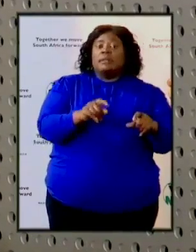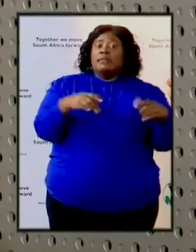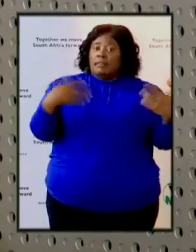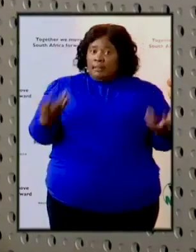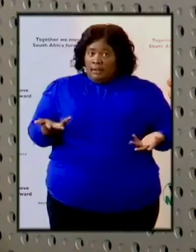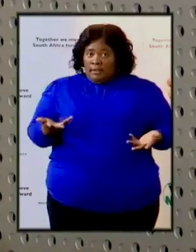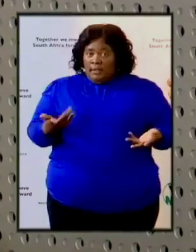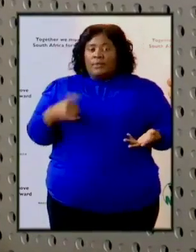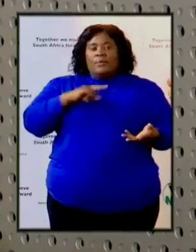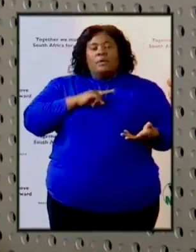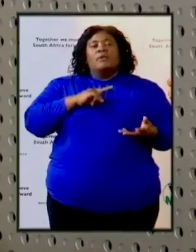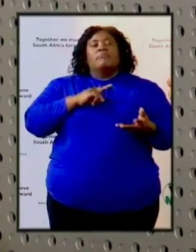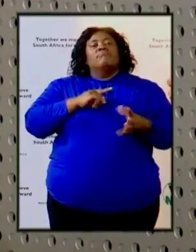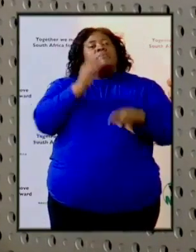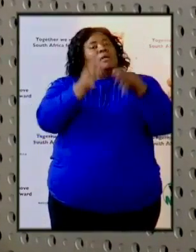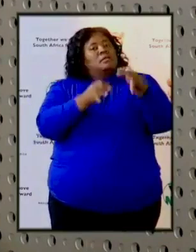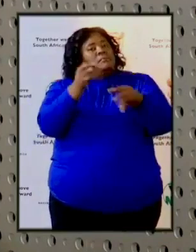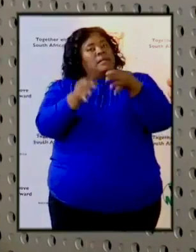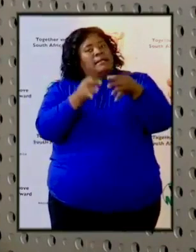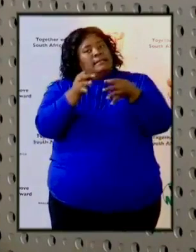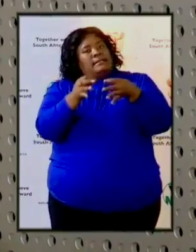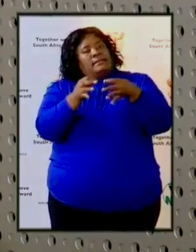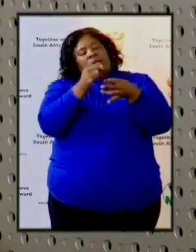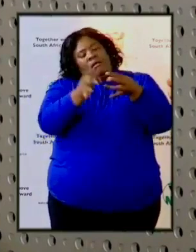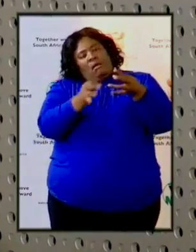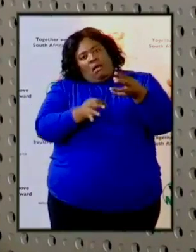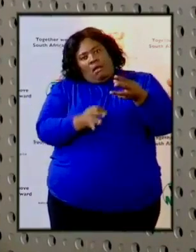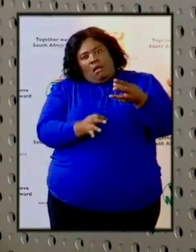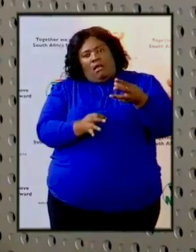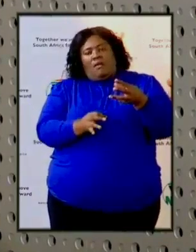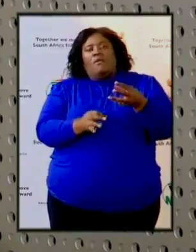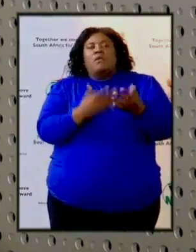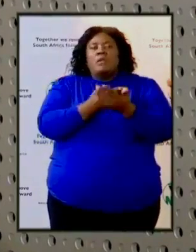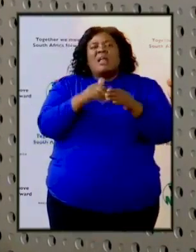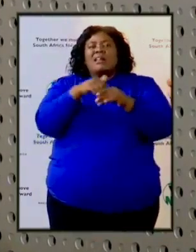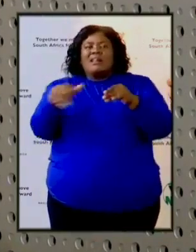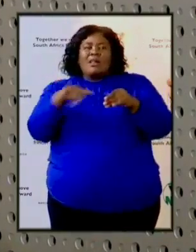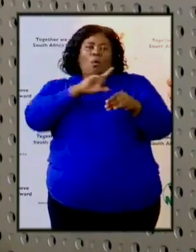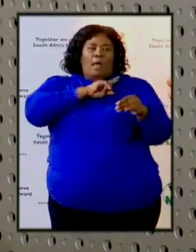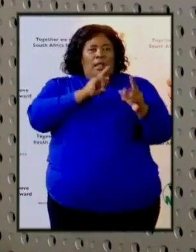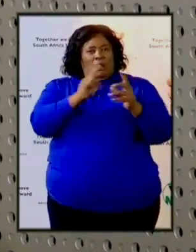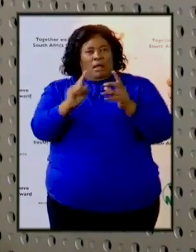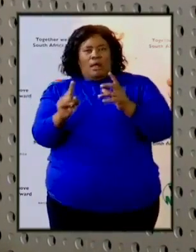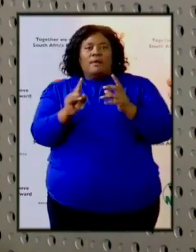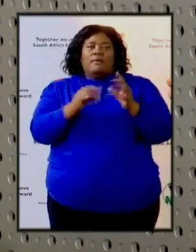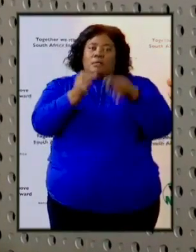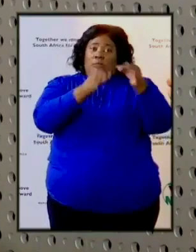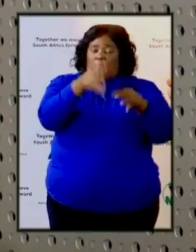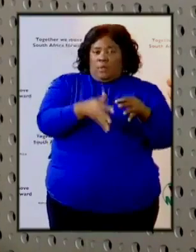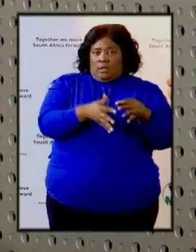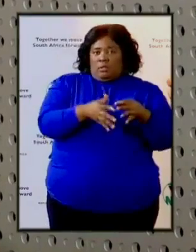mention the exceptions. and that you may only leave